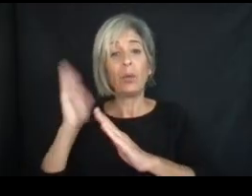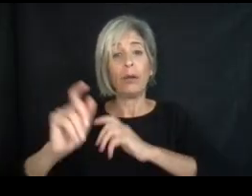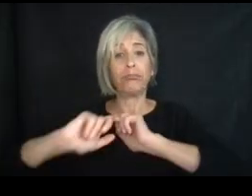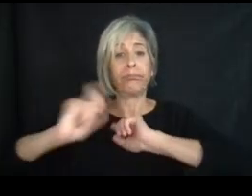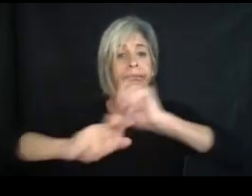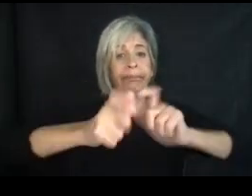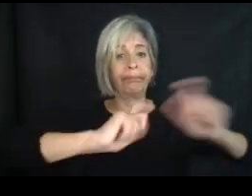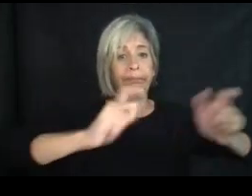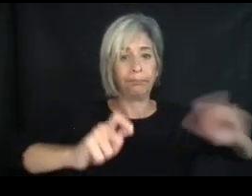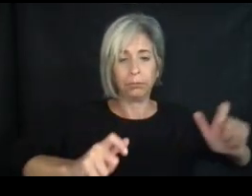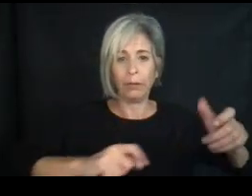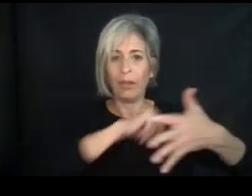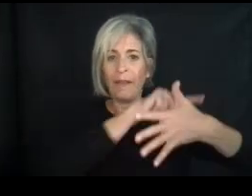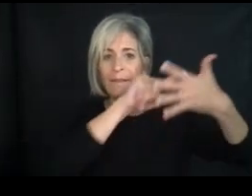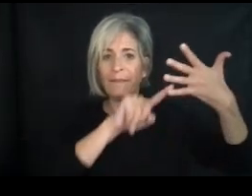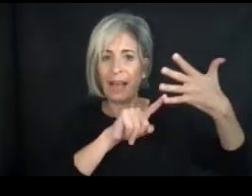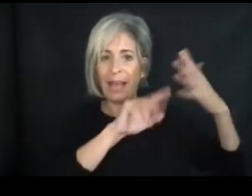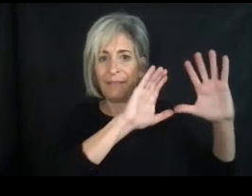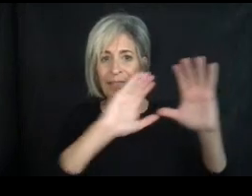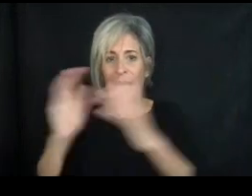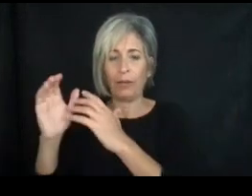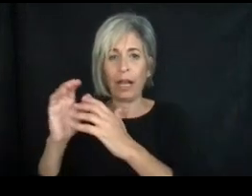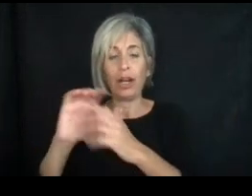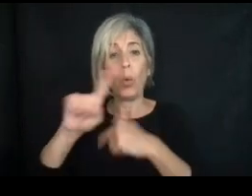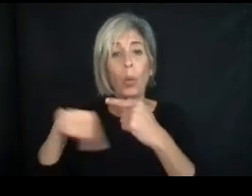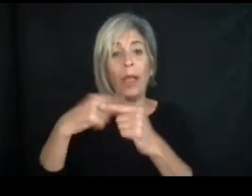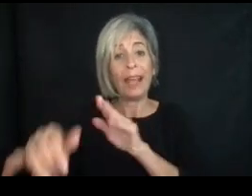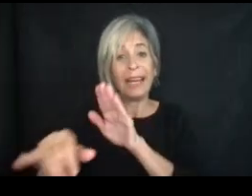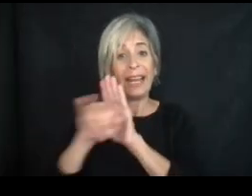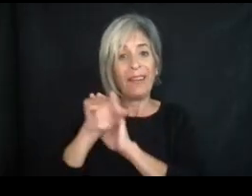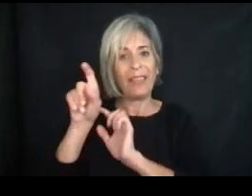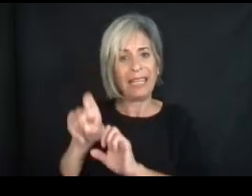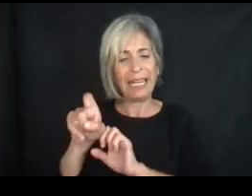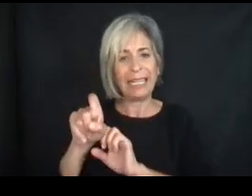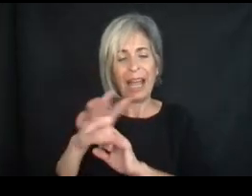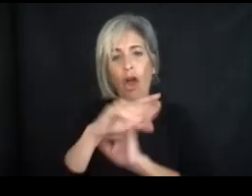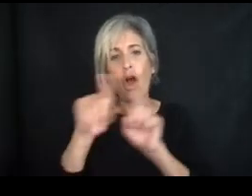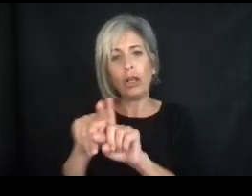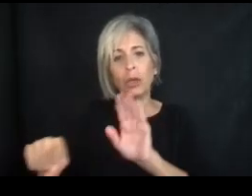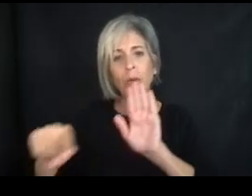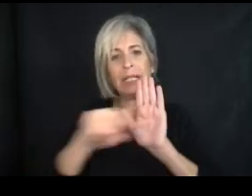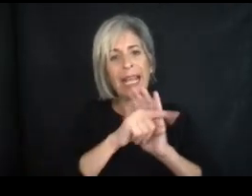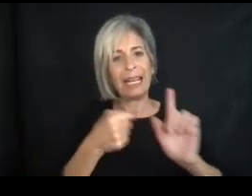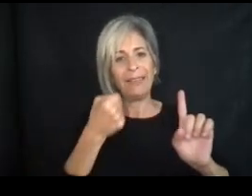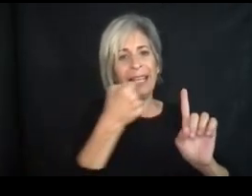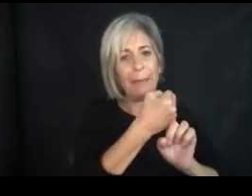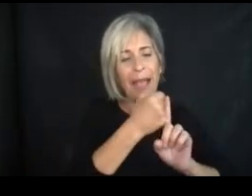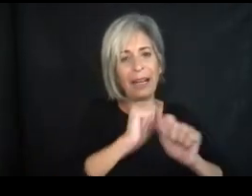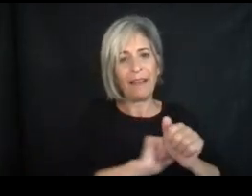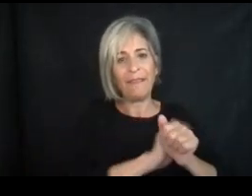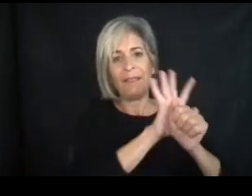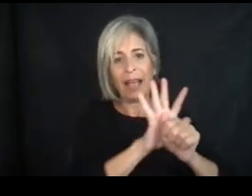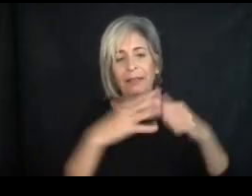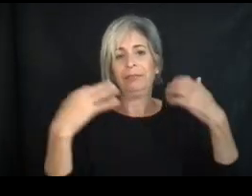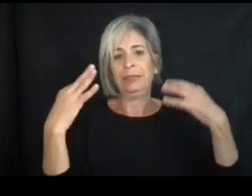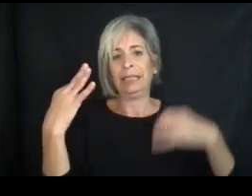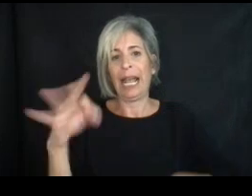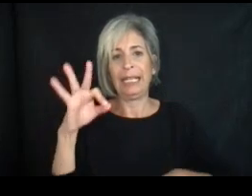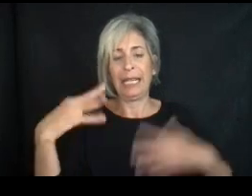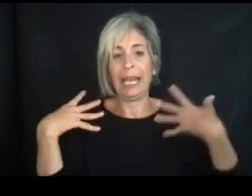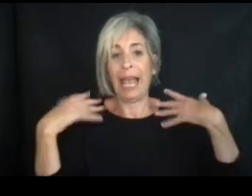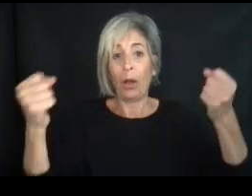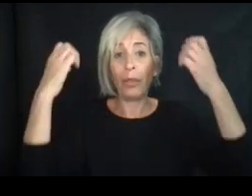5 categories based on identified needs and negative impacts of the COVID-19 health emergency. Next